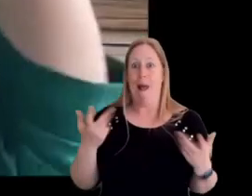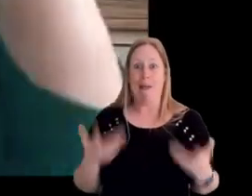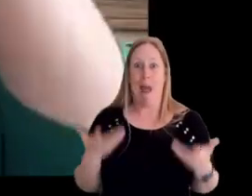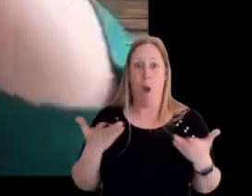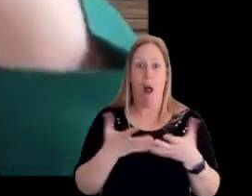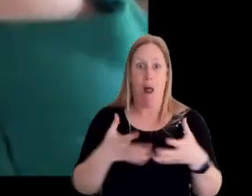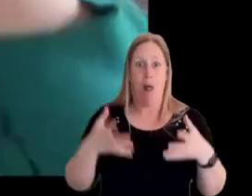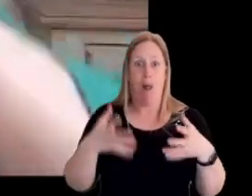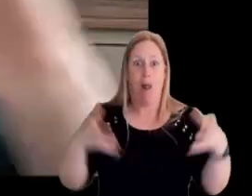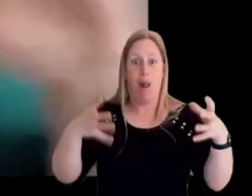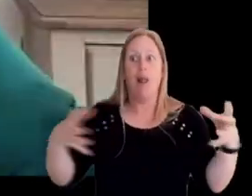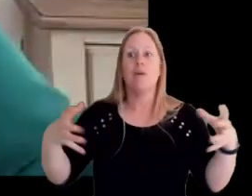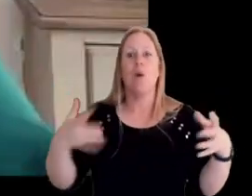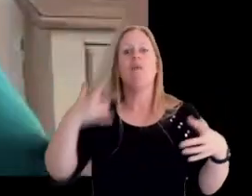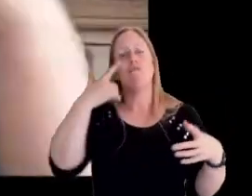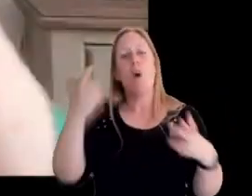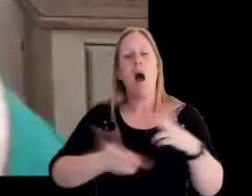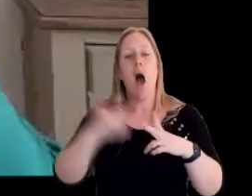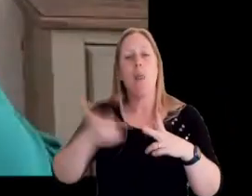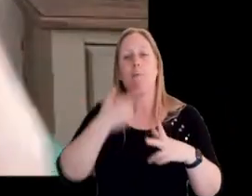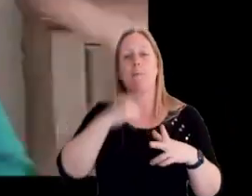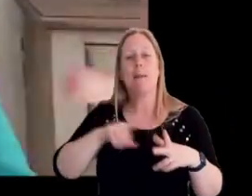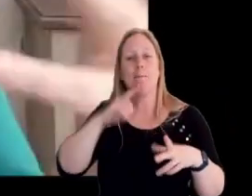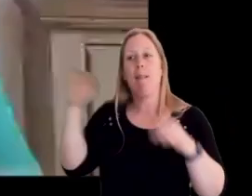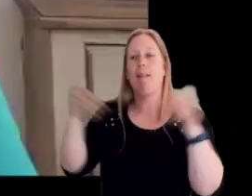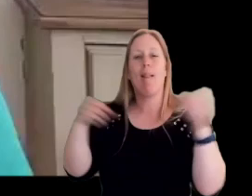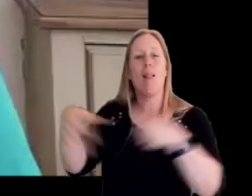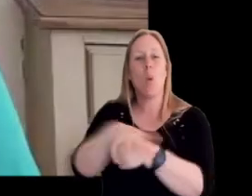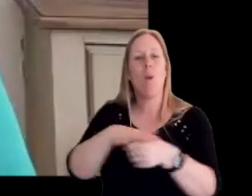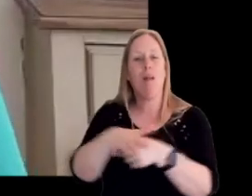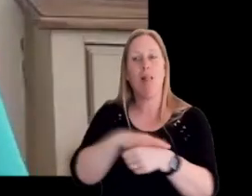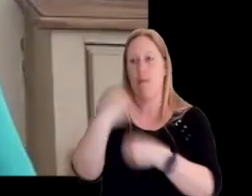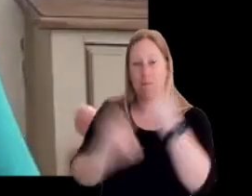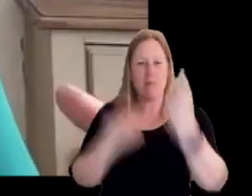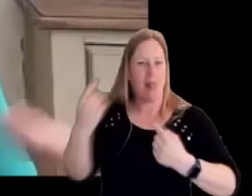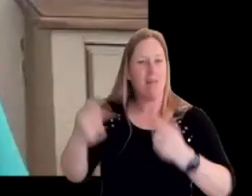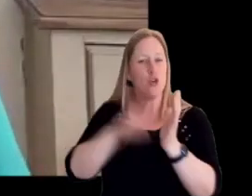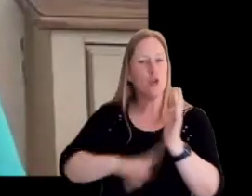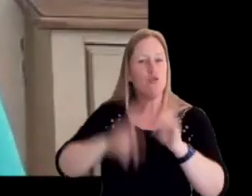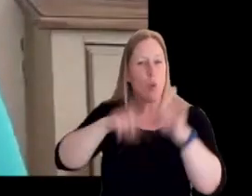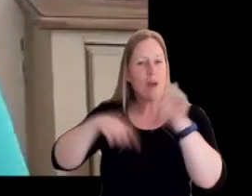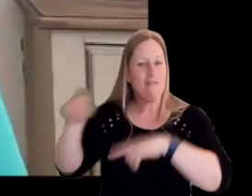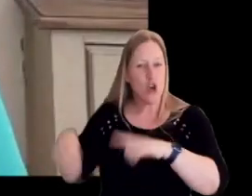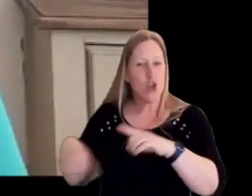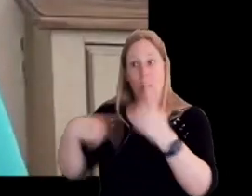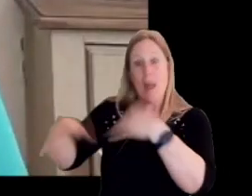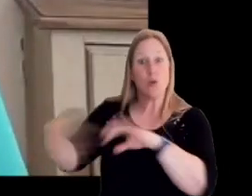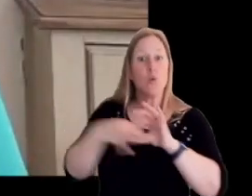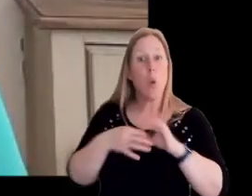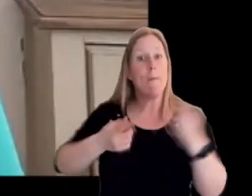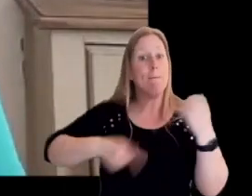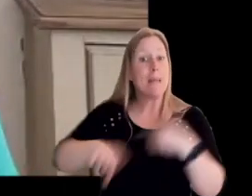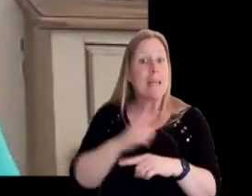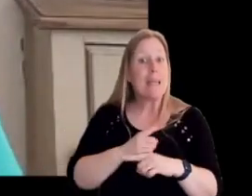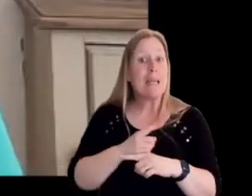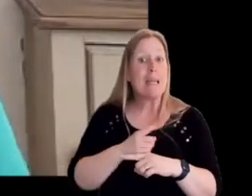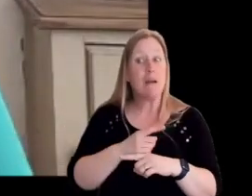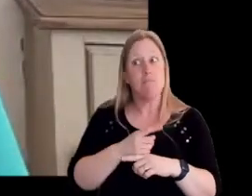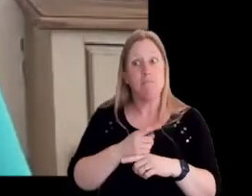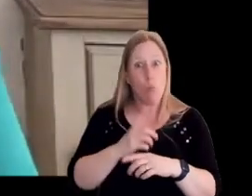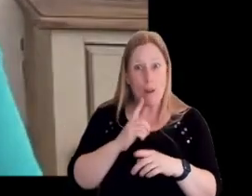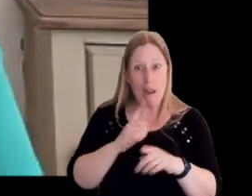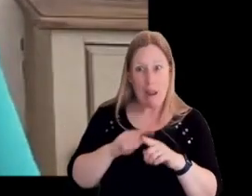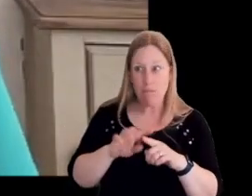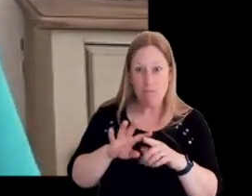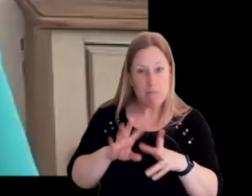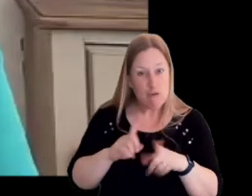I found some other neurodivergent people local who have joined with me as a collective of